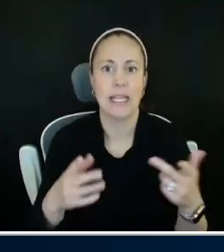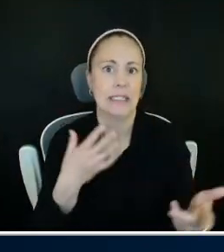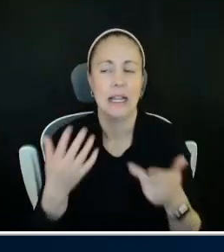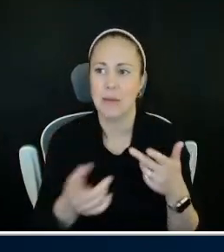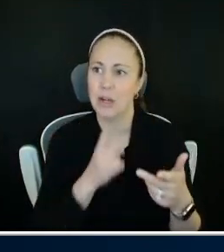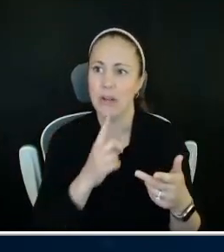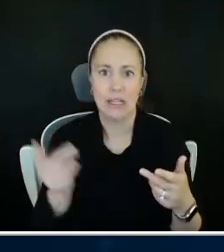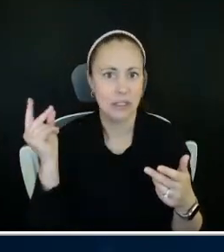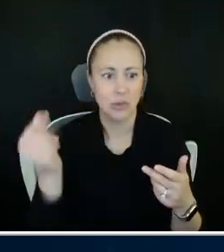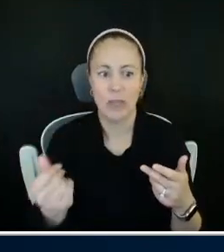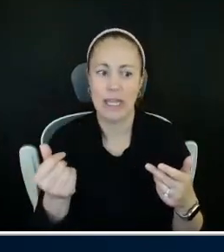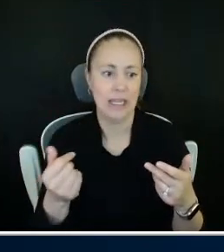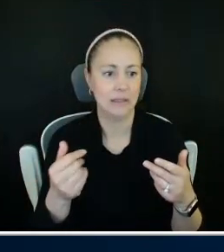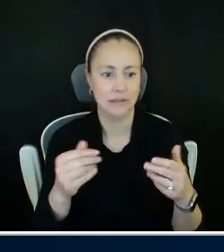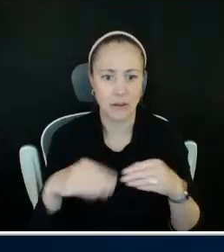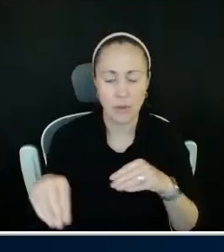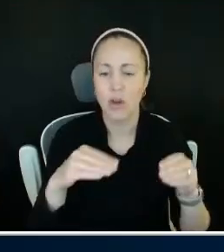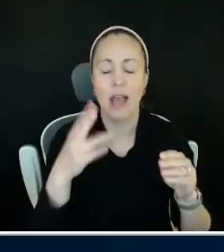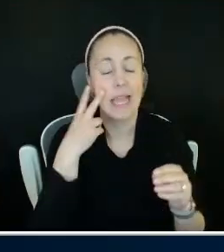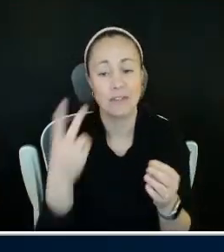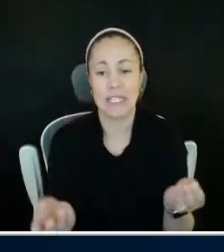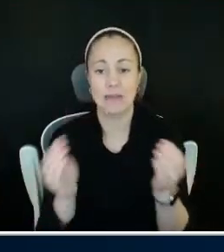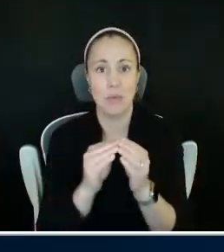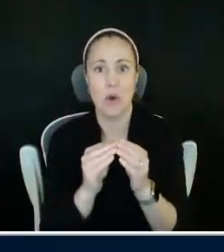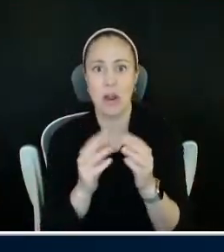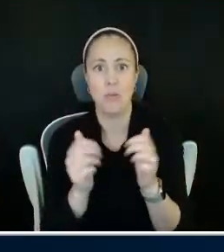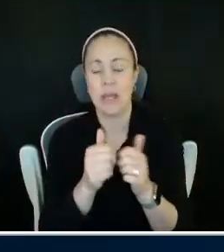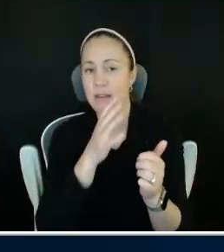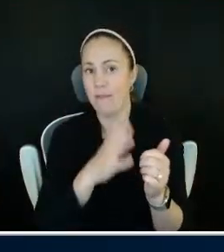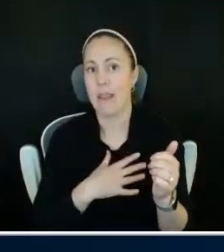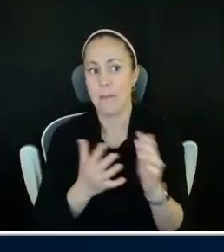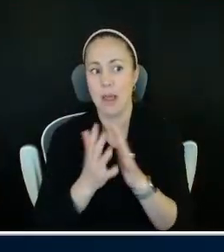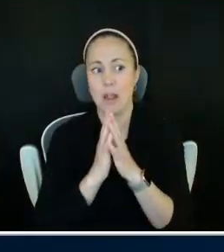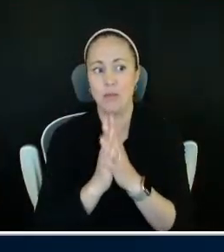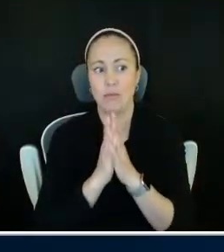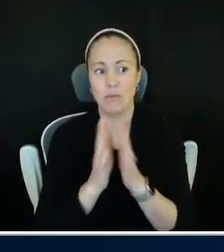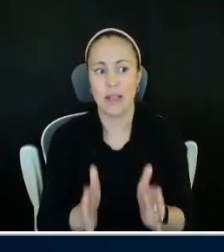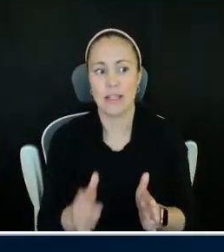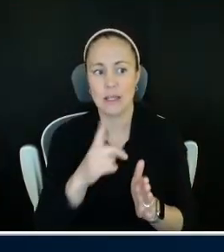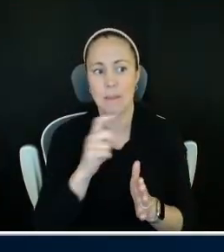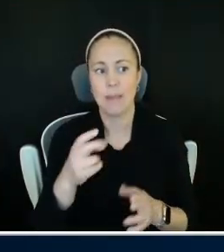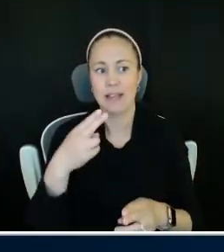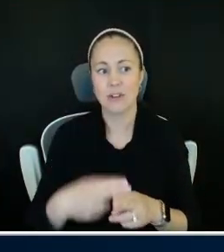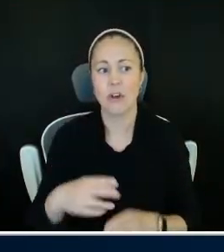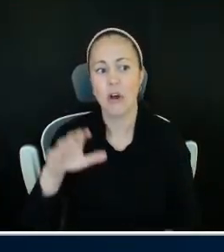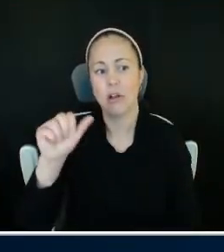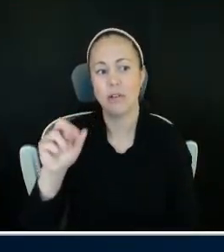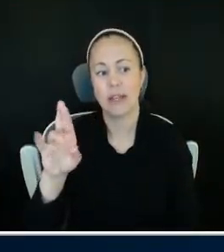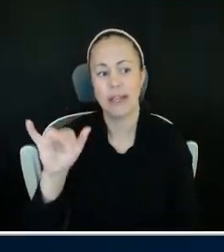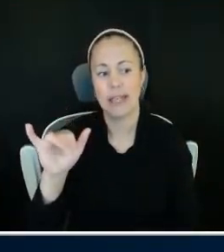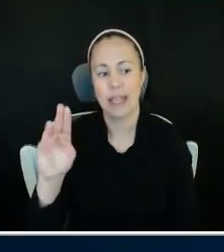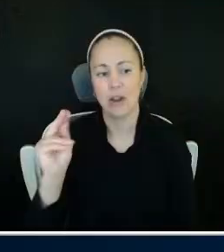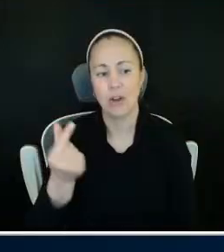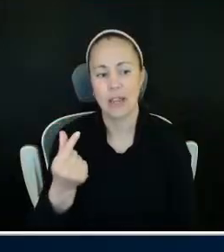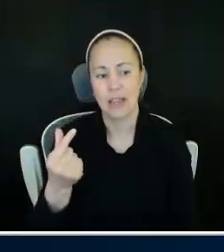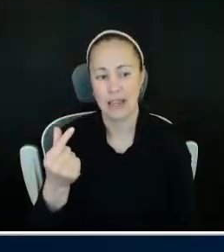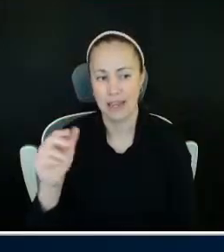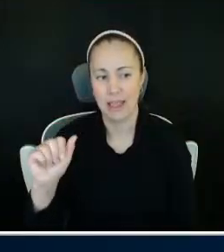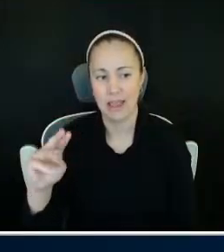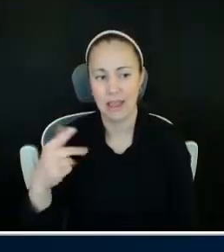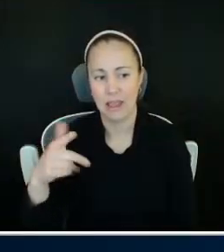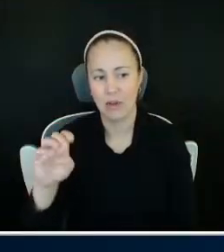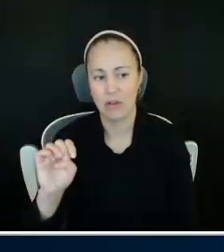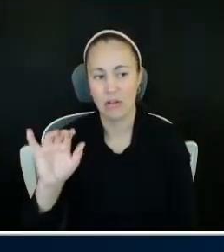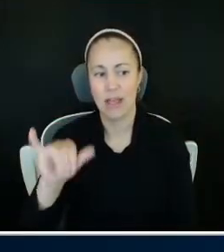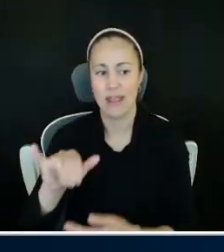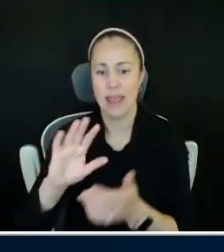And I've seen it, again, more in female wrestlers because of what's called their carrying angle. And that's the way their arm is positioned, and that's just the